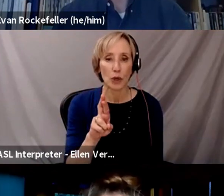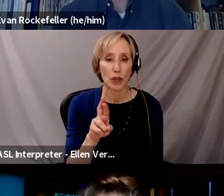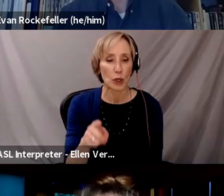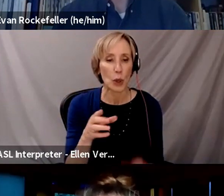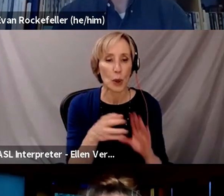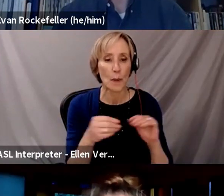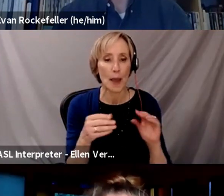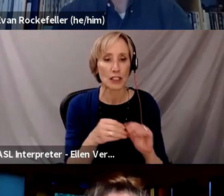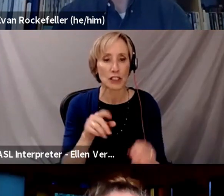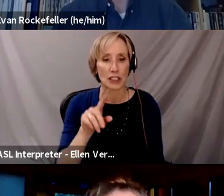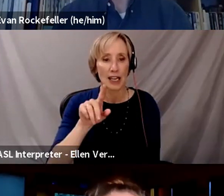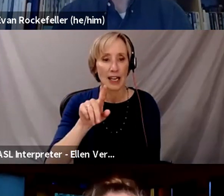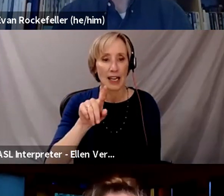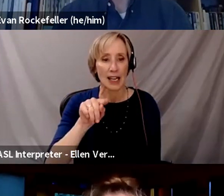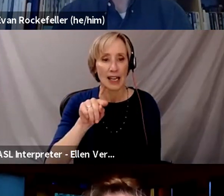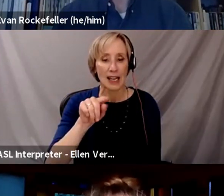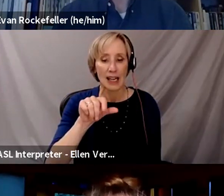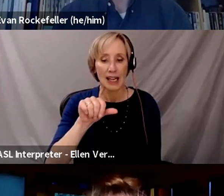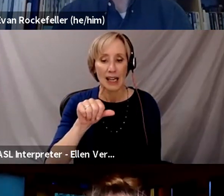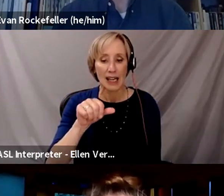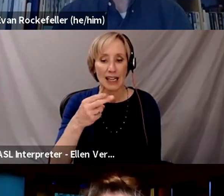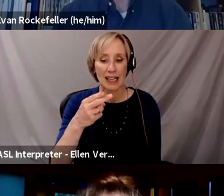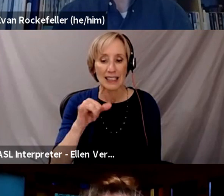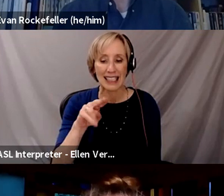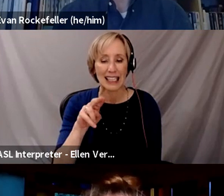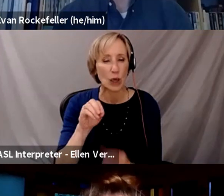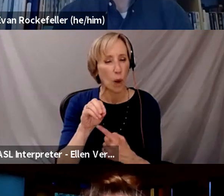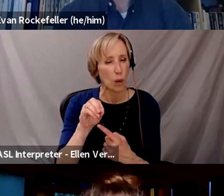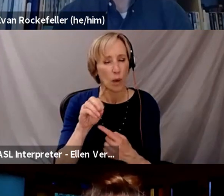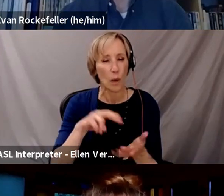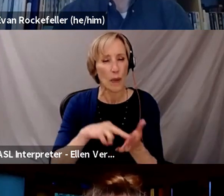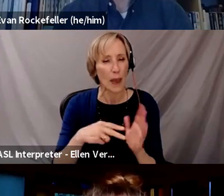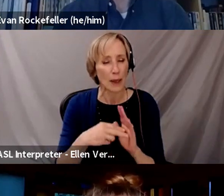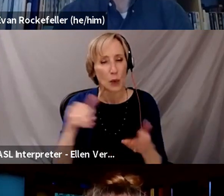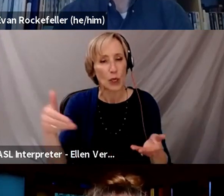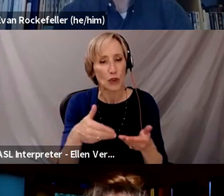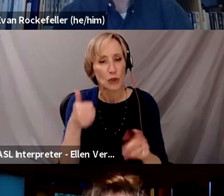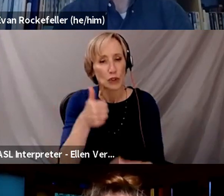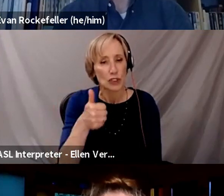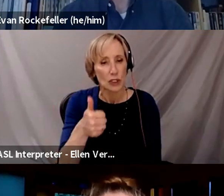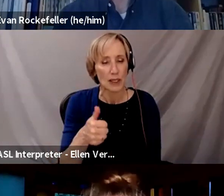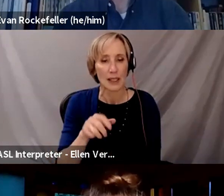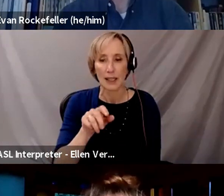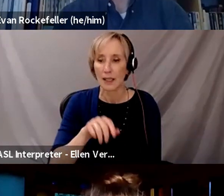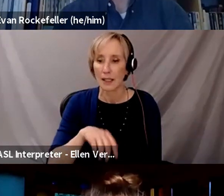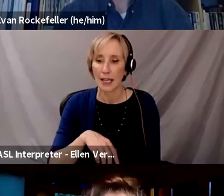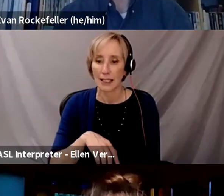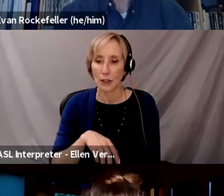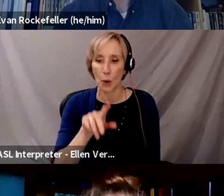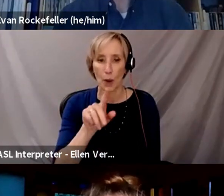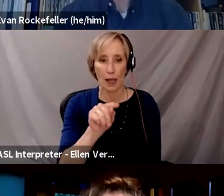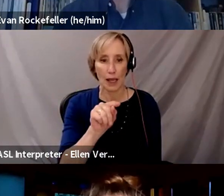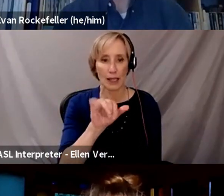you were introducing yourself. Can you explain what that is for the audience, please? Sure. The Taino people, my people, are